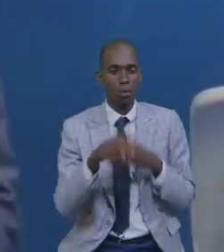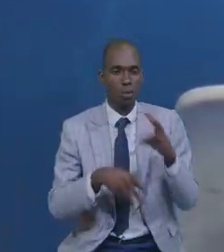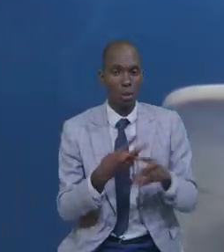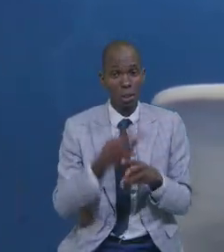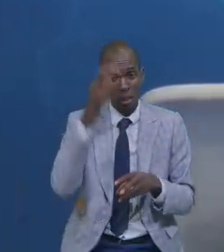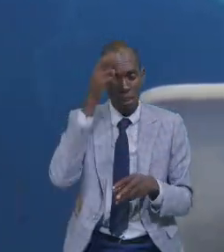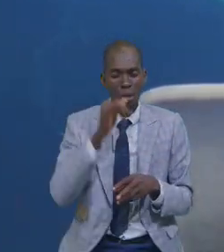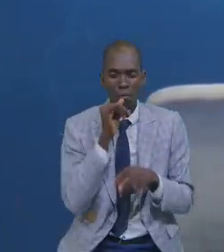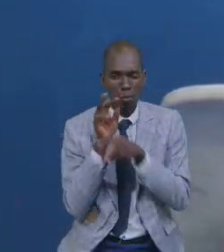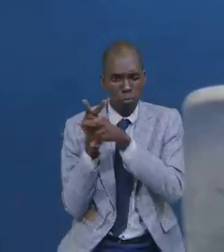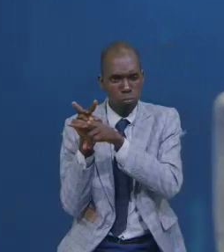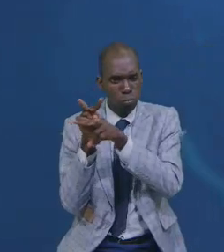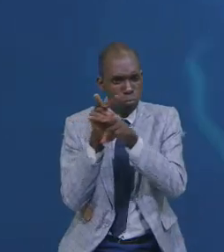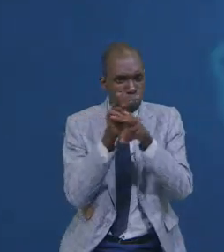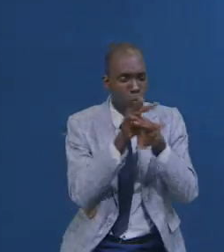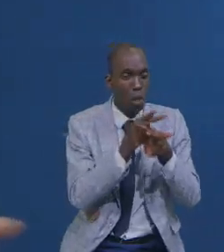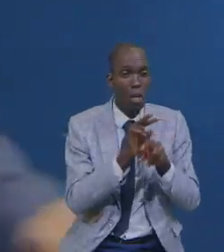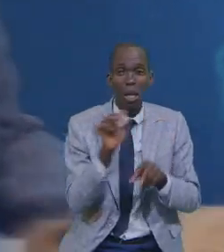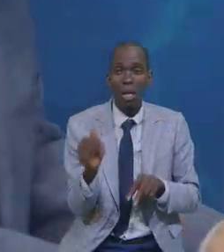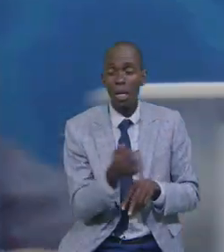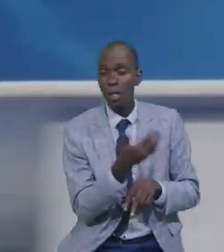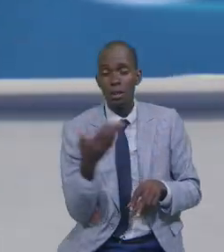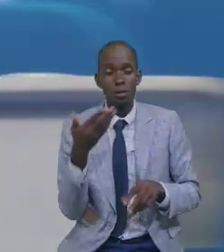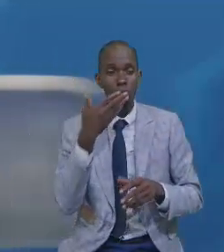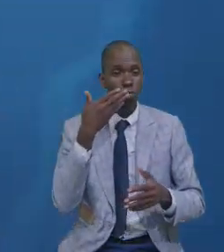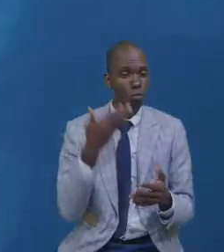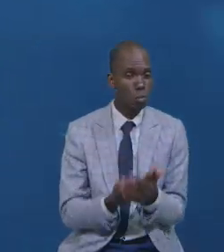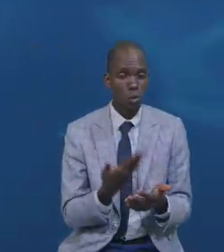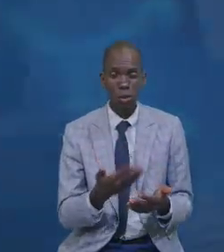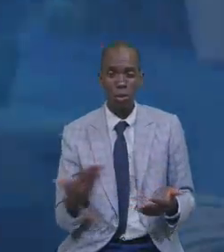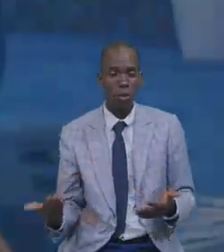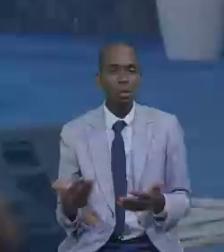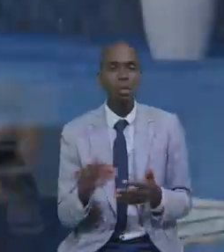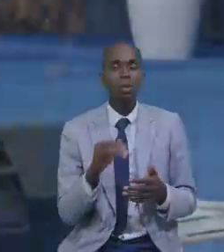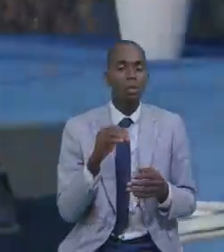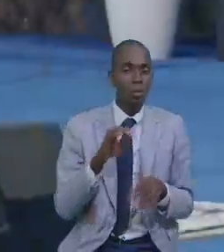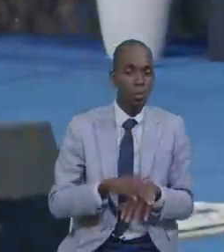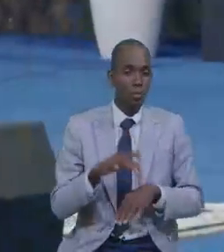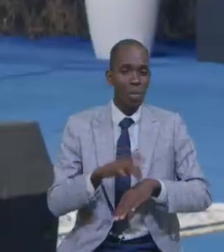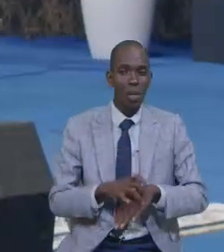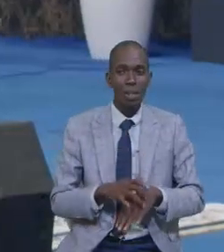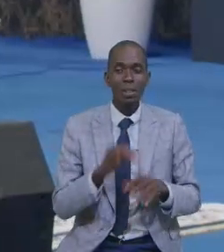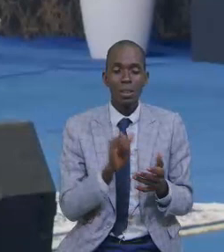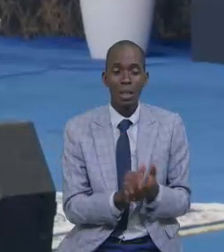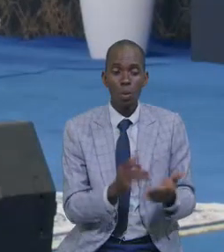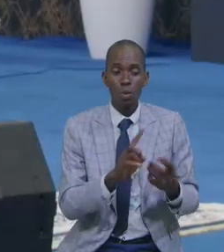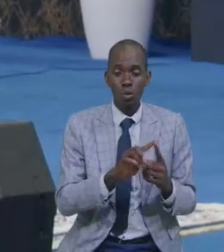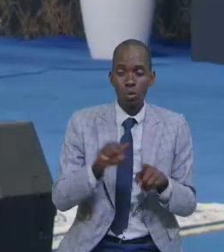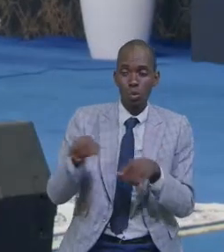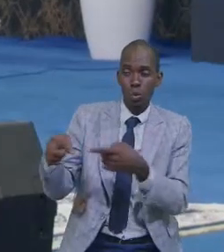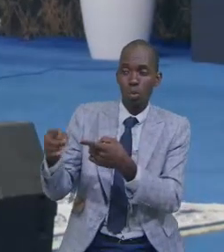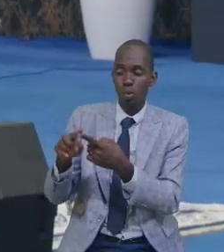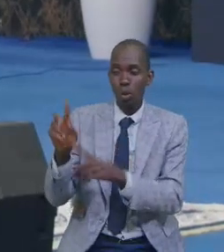Any good thing on earth, any good thing for eternity, wanting to come to people who are out